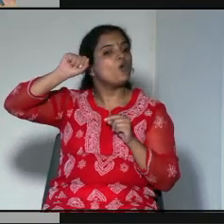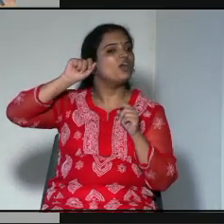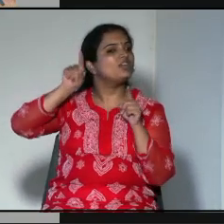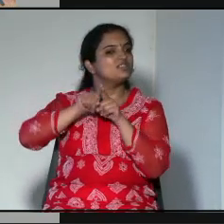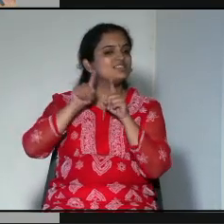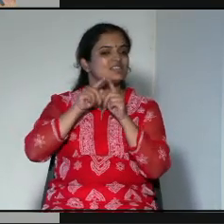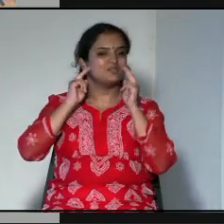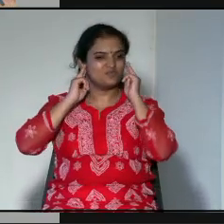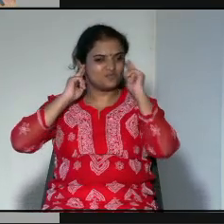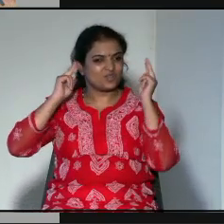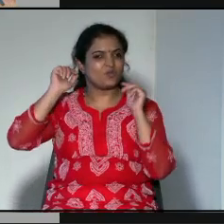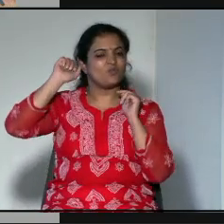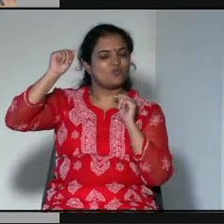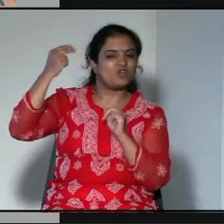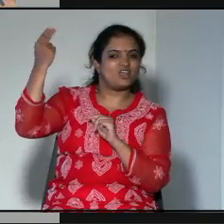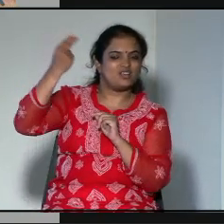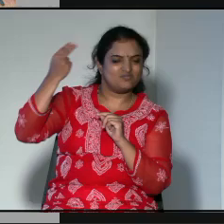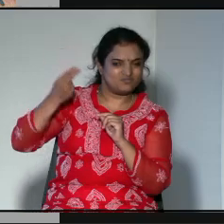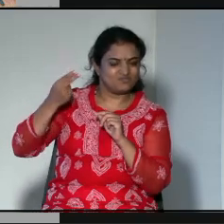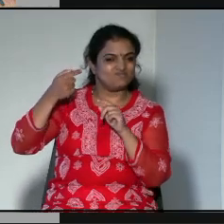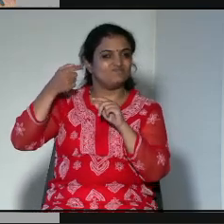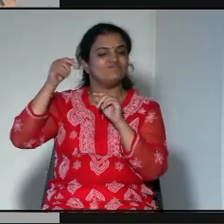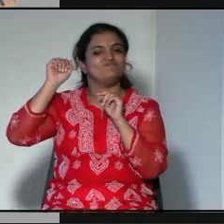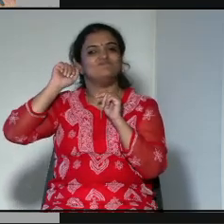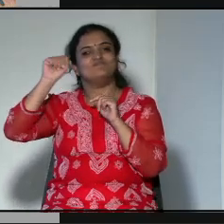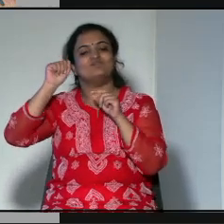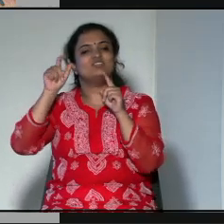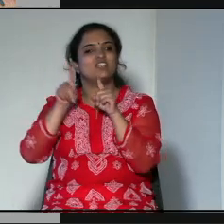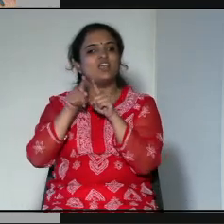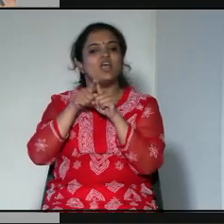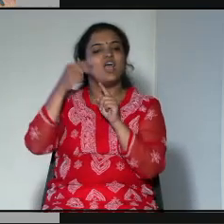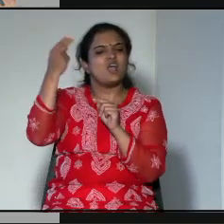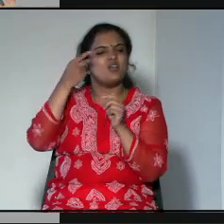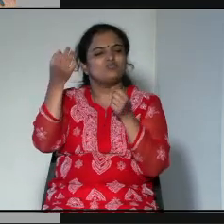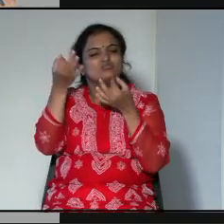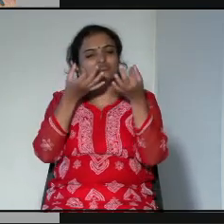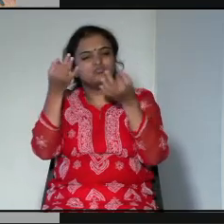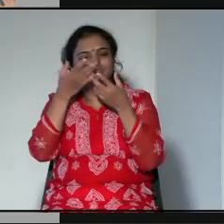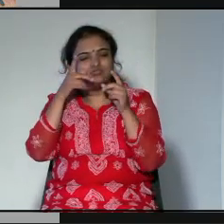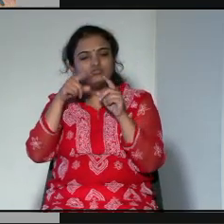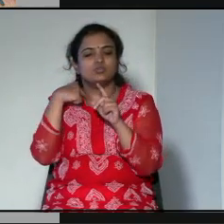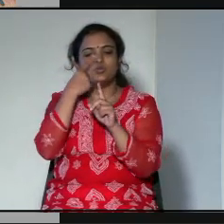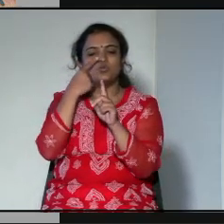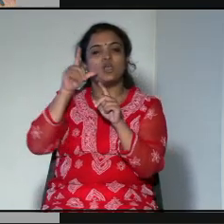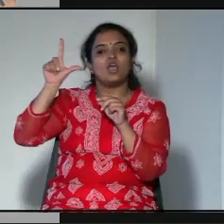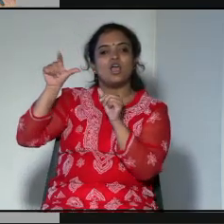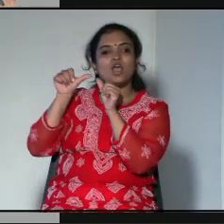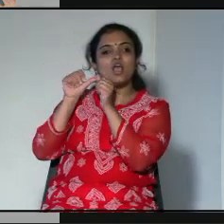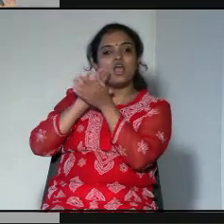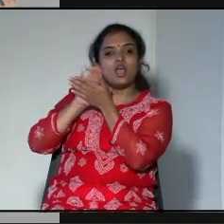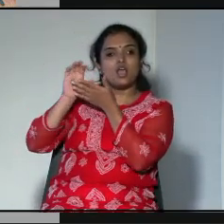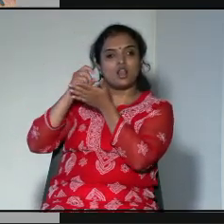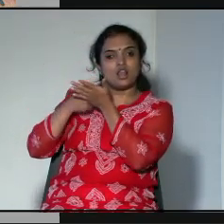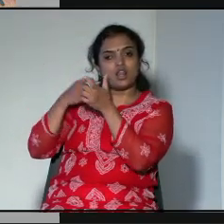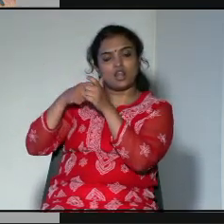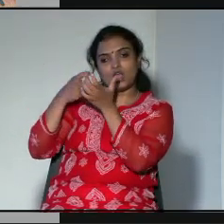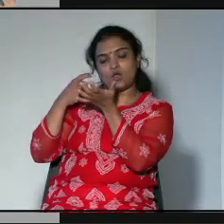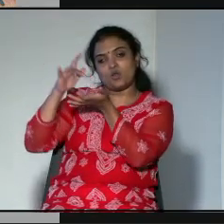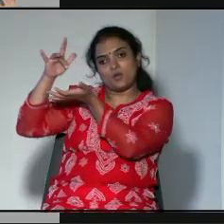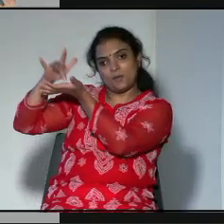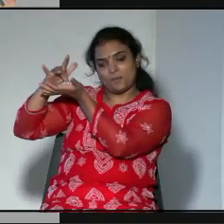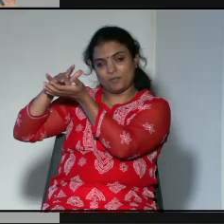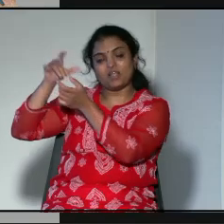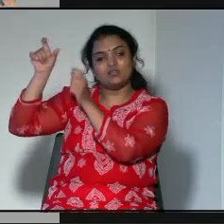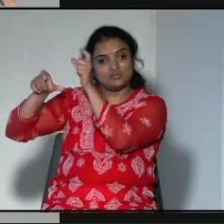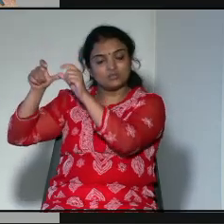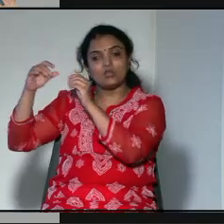the Delhi Shilpi Chakra, largely of emigre artists coming across from Lahore. And one of them, Dhanraj Bhagat, is actually her teacher